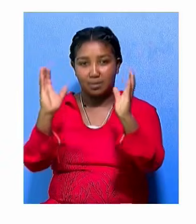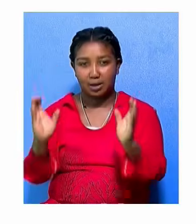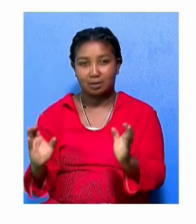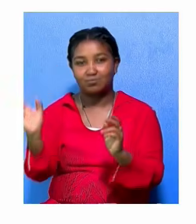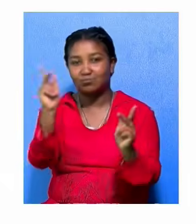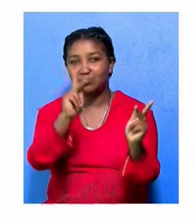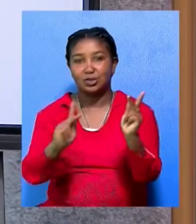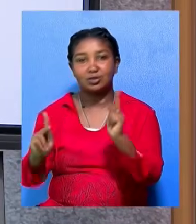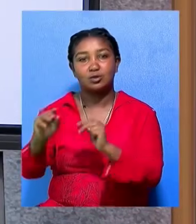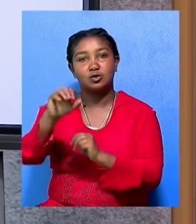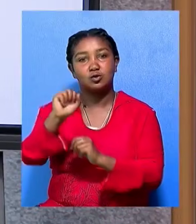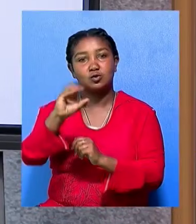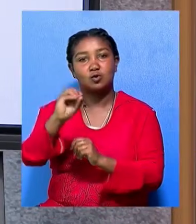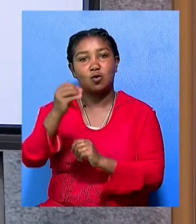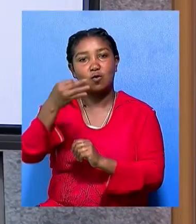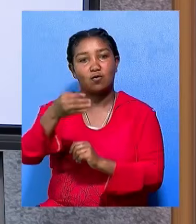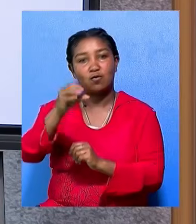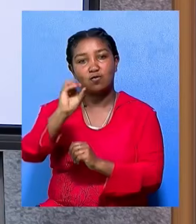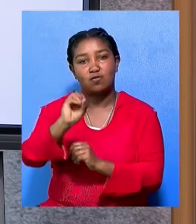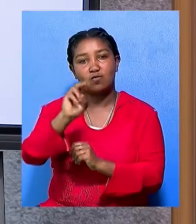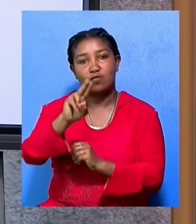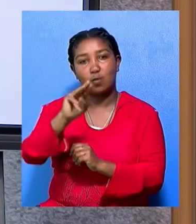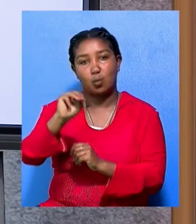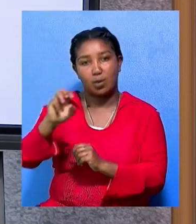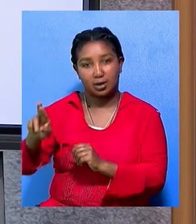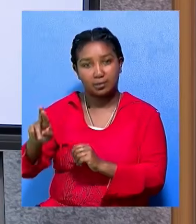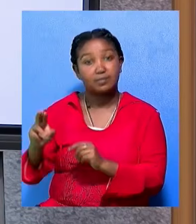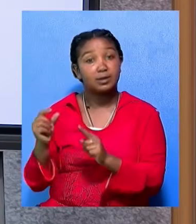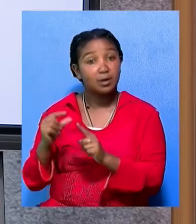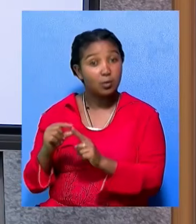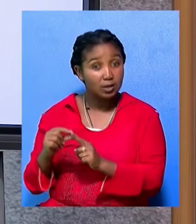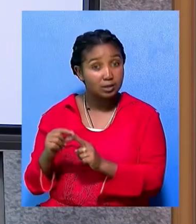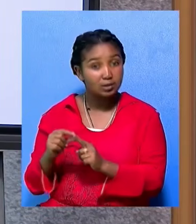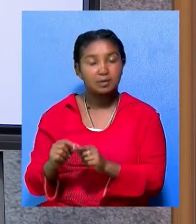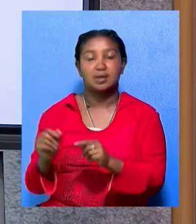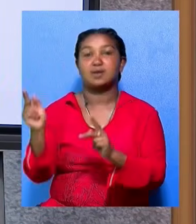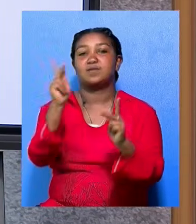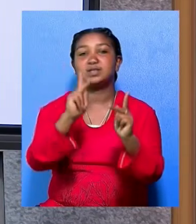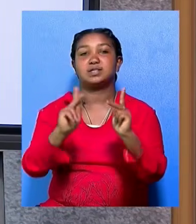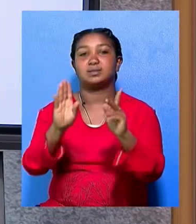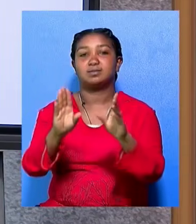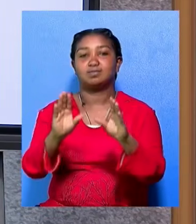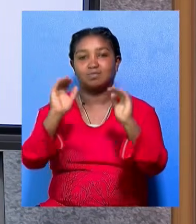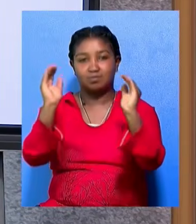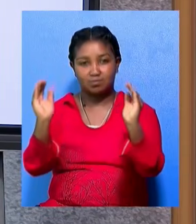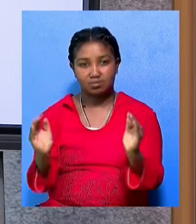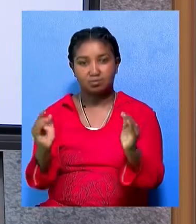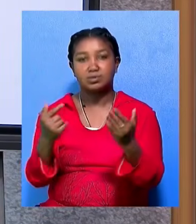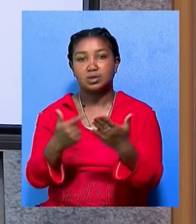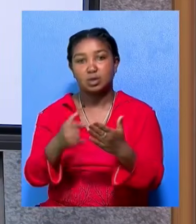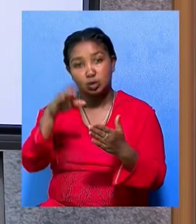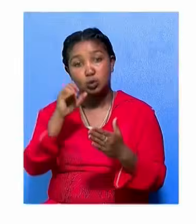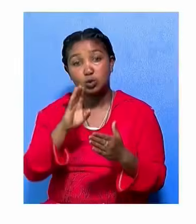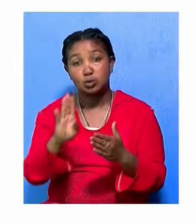visit sophomore. So here the word visit is given in the bracket.